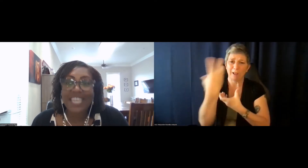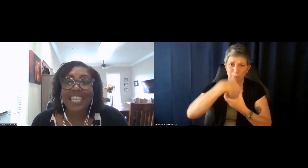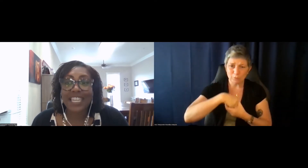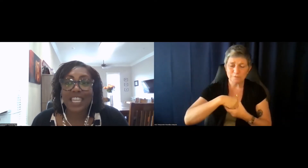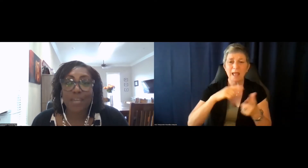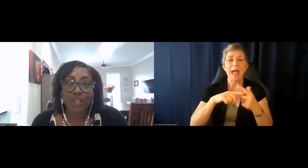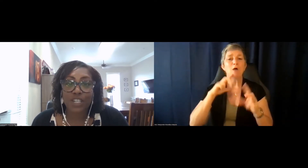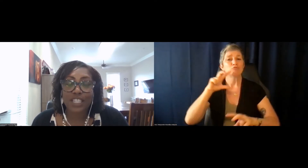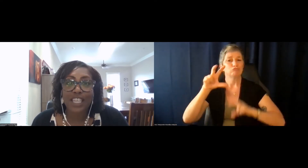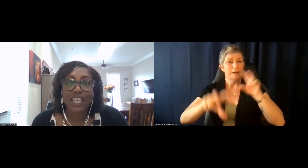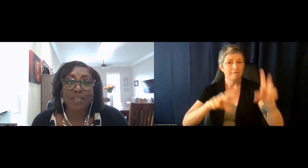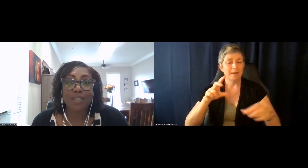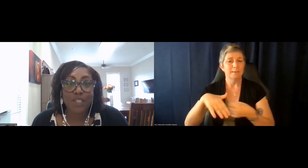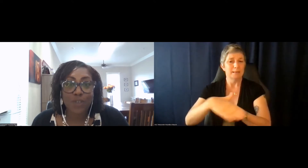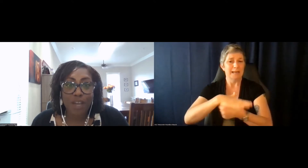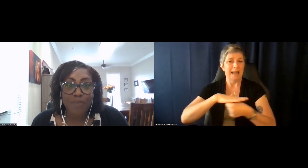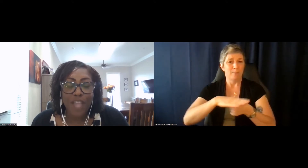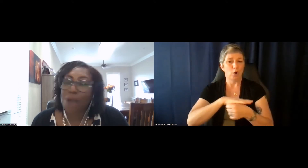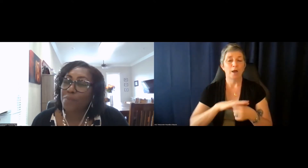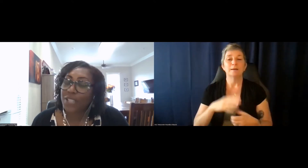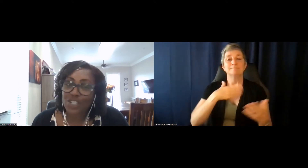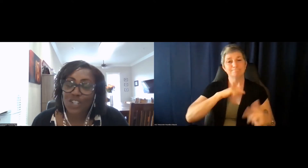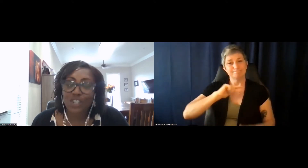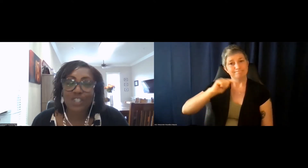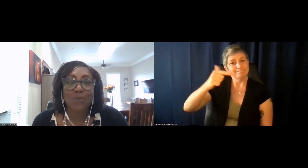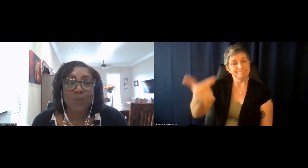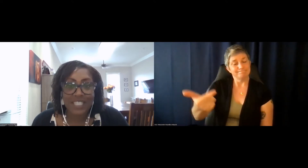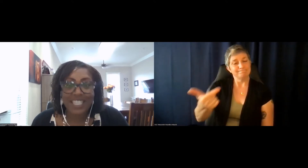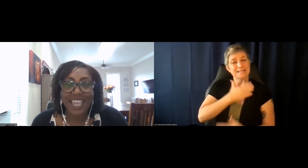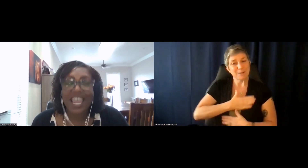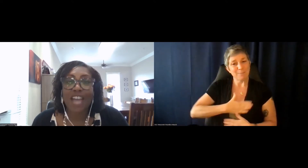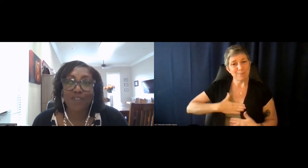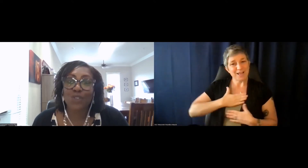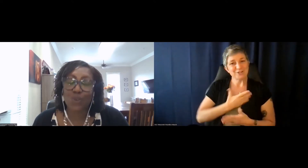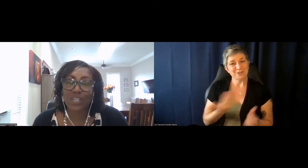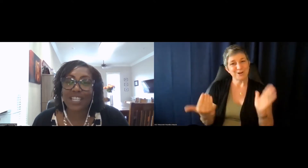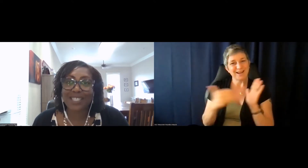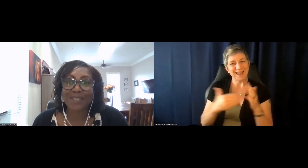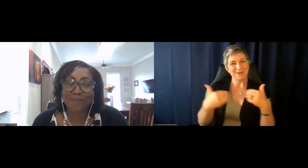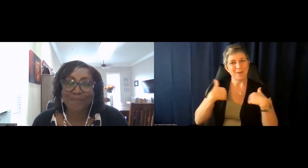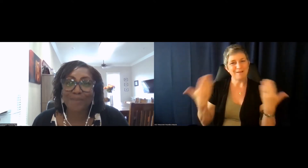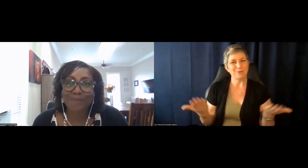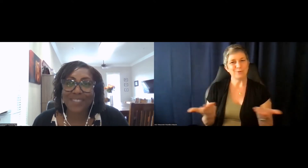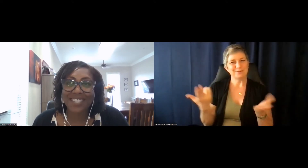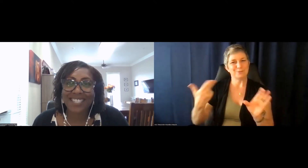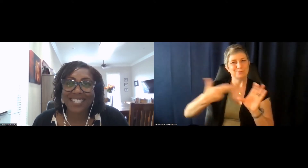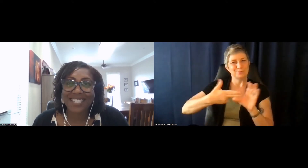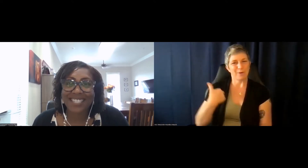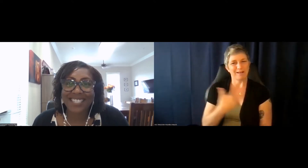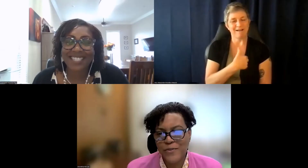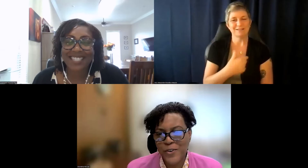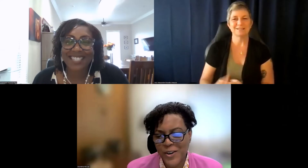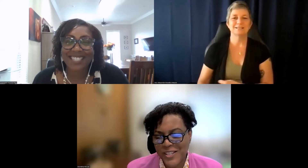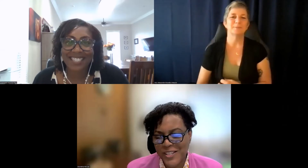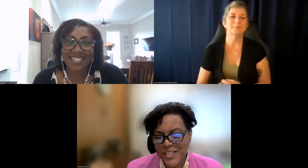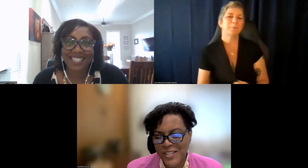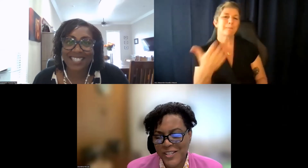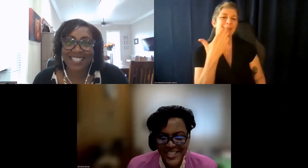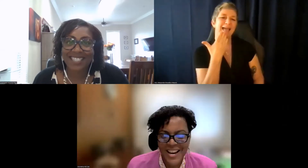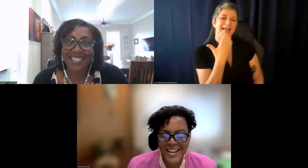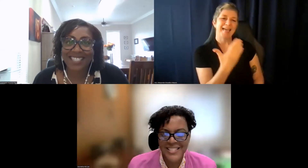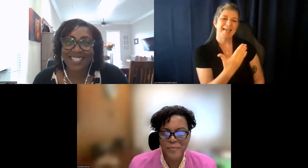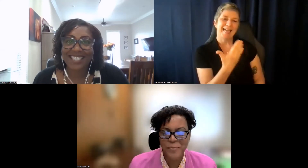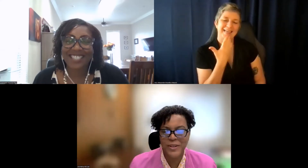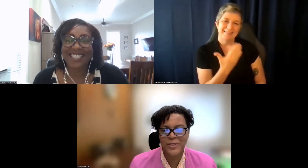reinvestment in neighborhoods. Demetria, a pleasure to once again have you join us. Thank you. Of course,